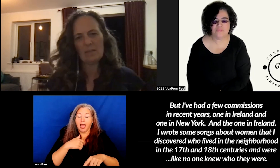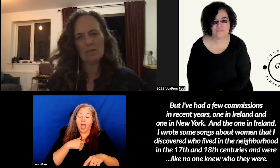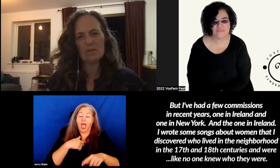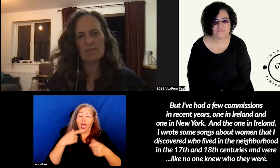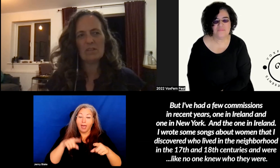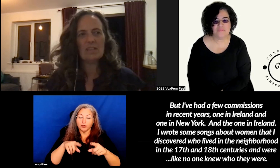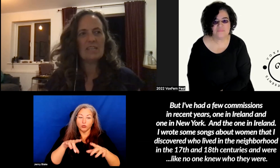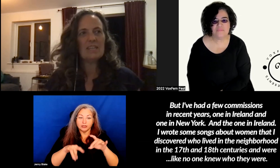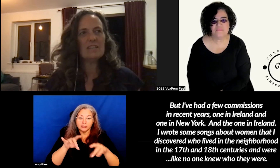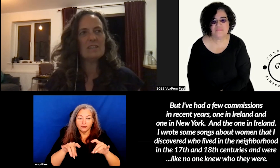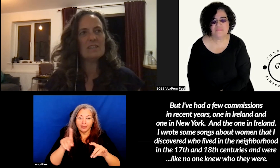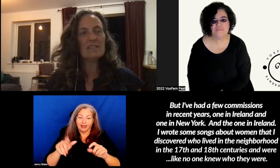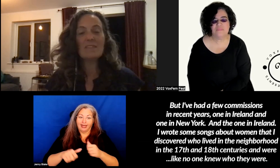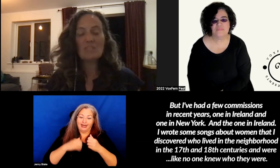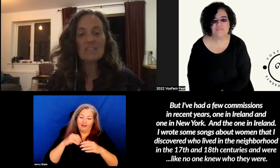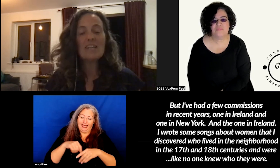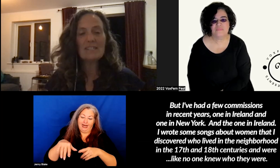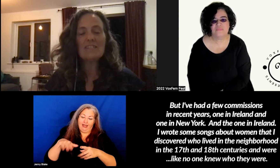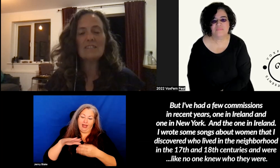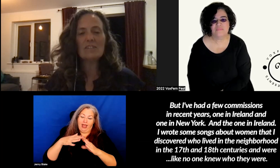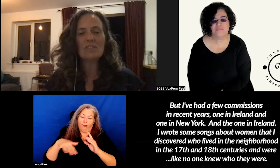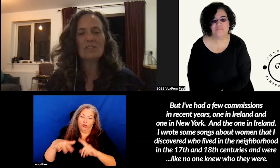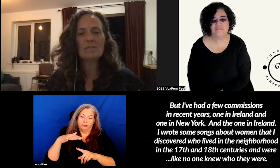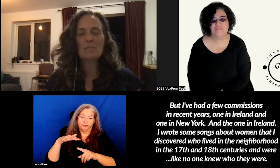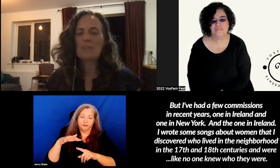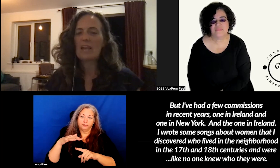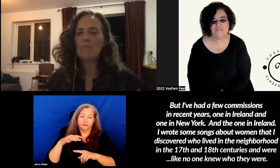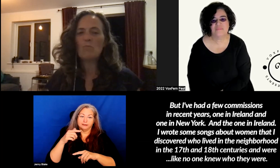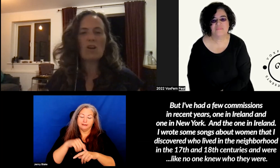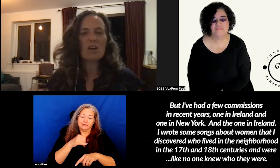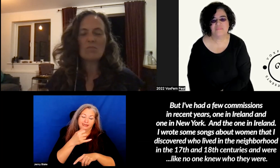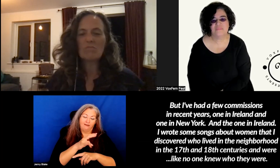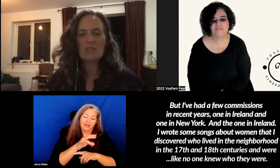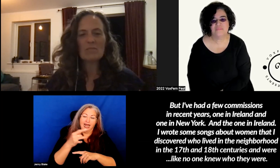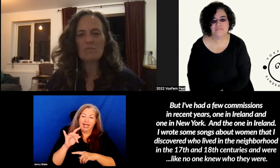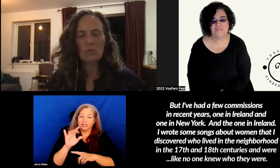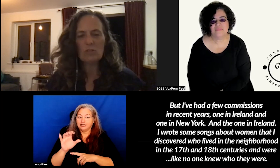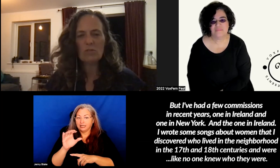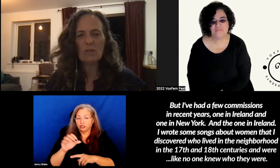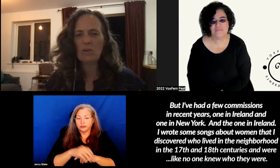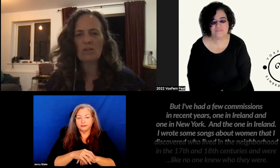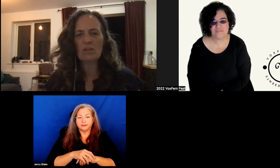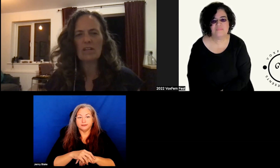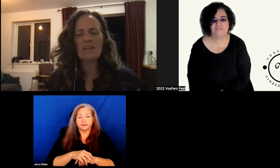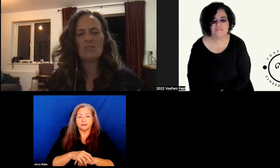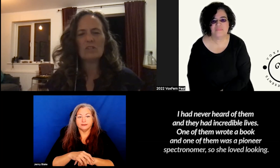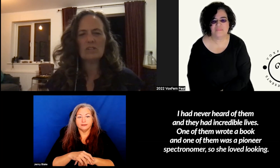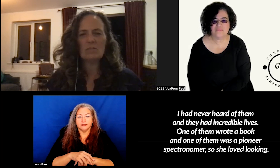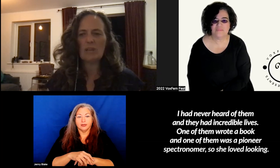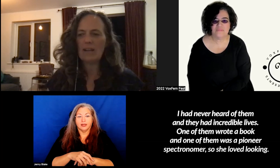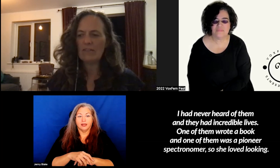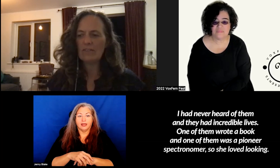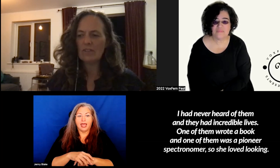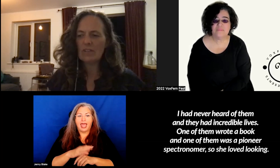the neighborhood in the 17th and 18th centuries and were like, no one knew who they were. I had never heard of